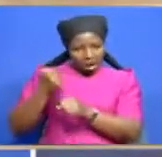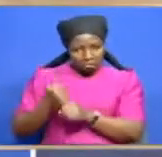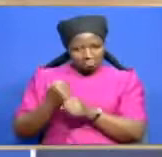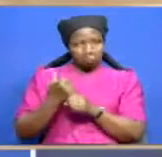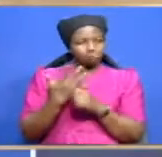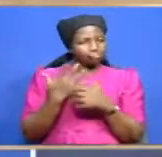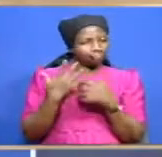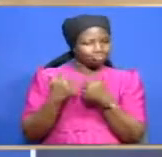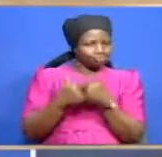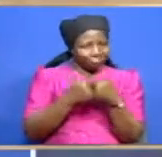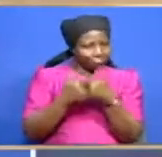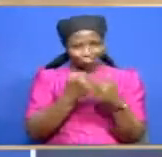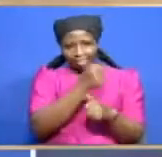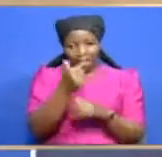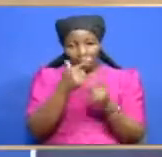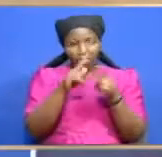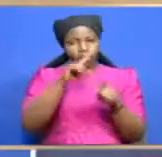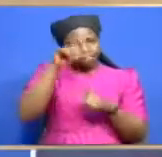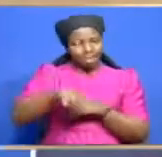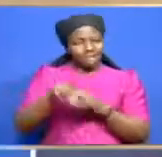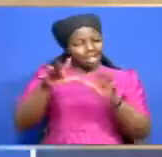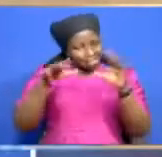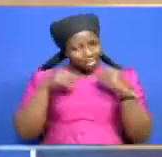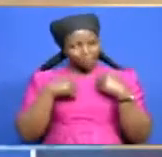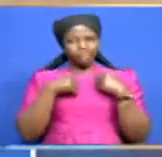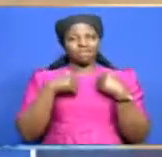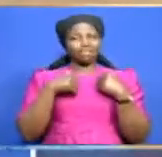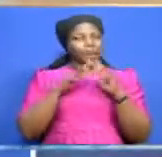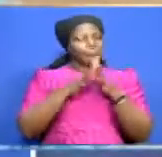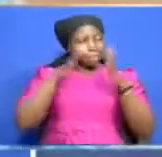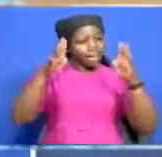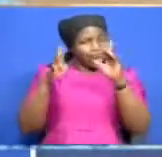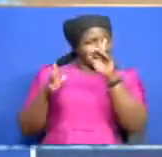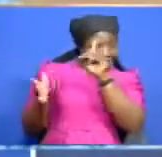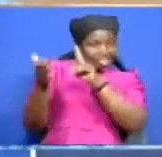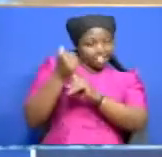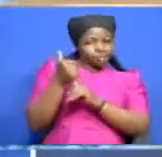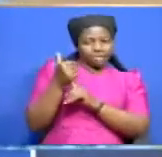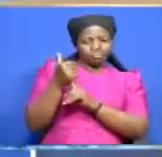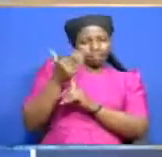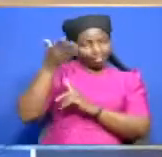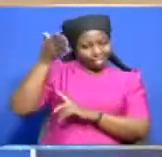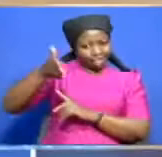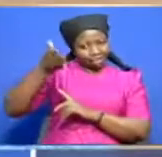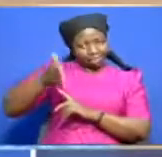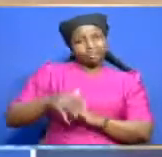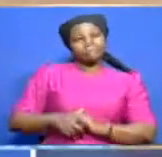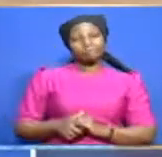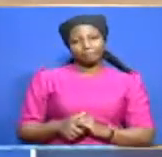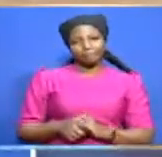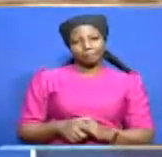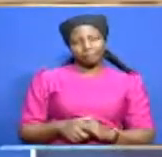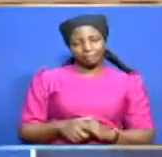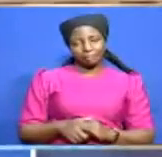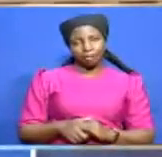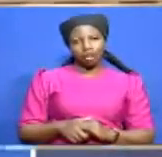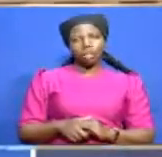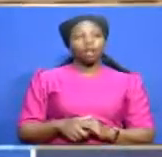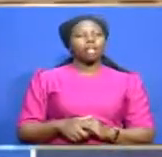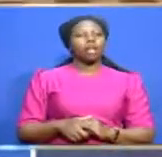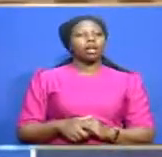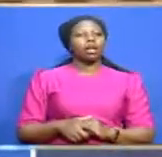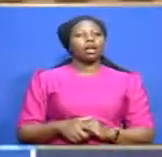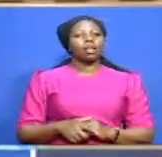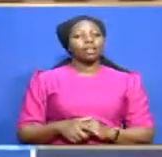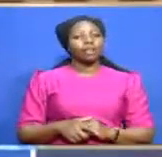milestones and breakthroughs have indeed been achieved. The